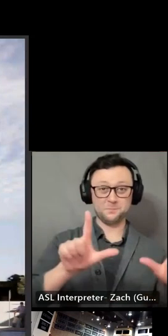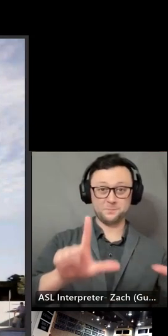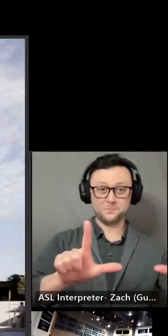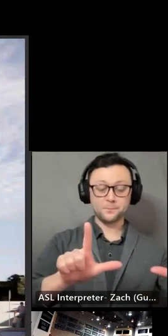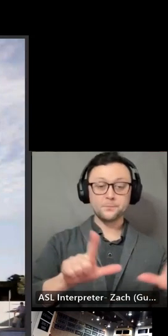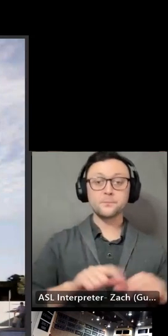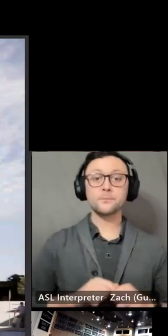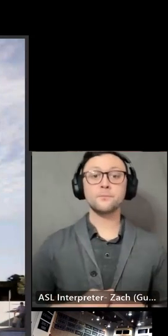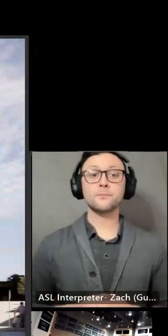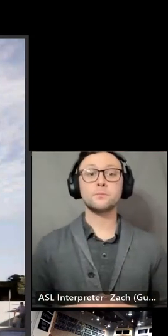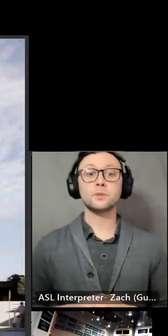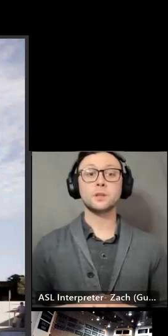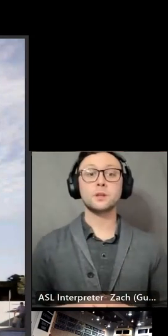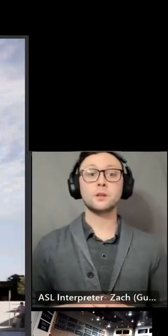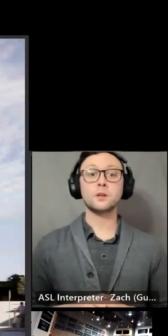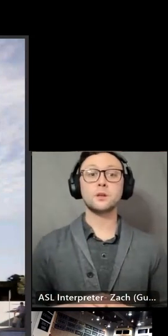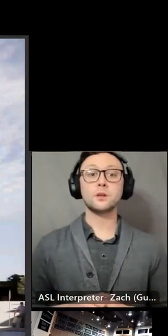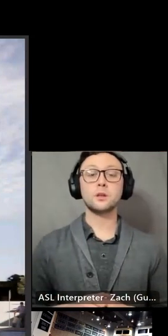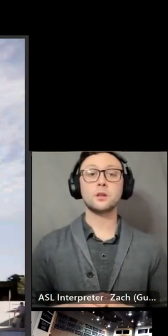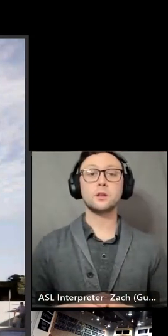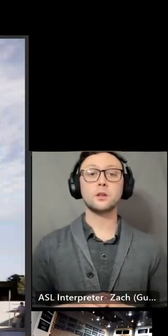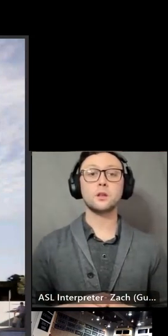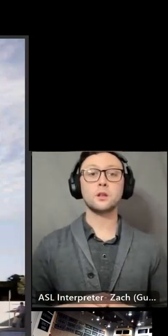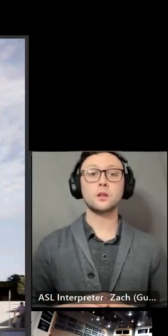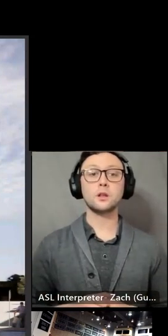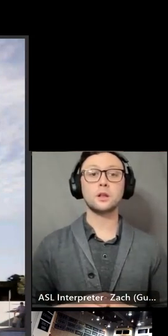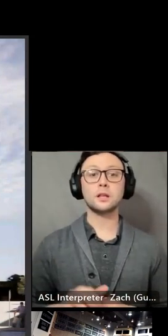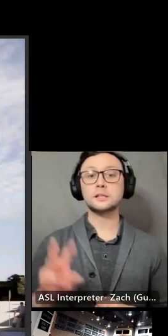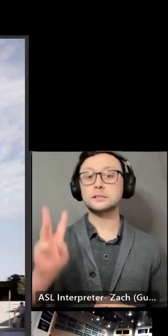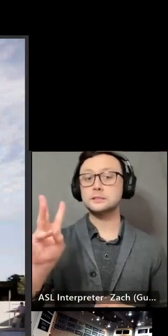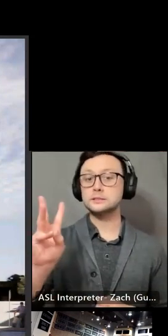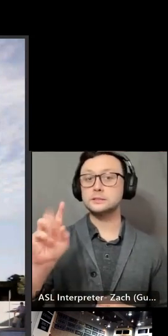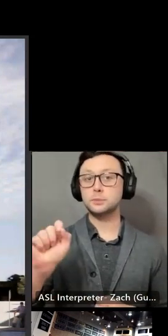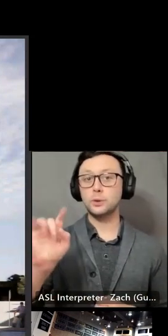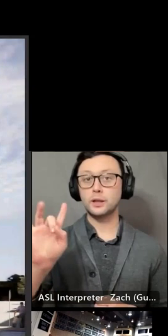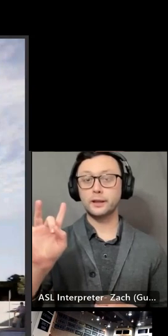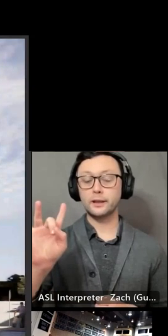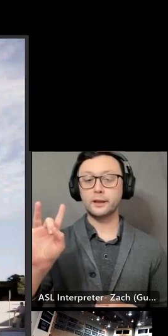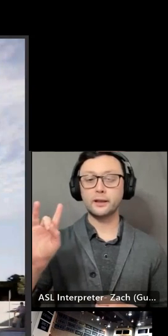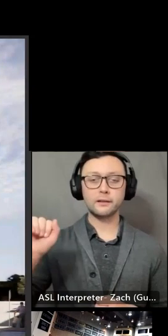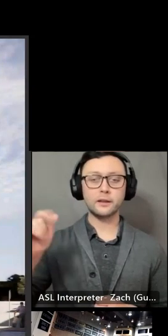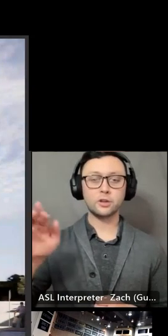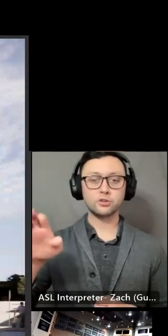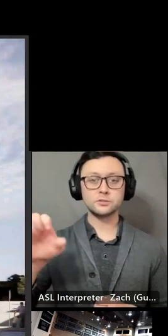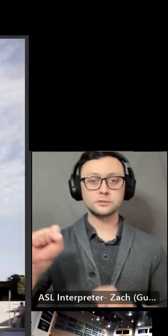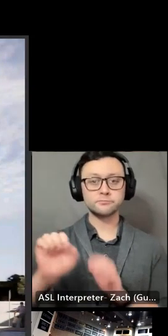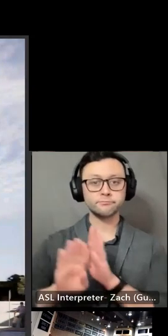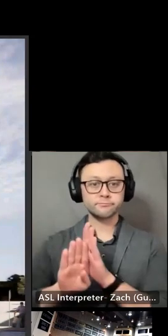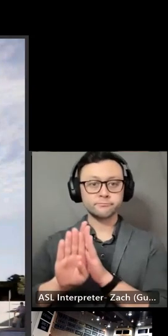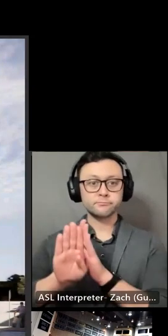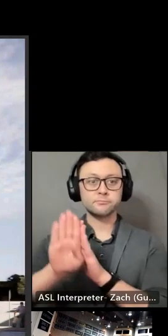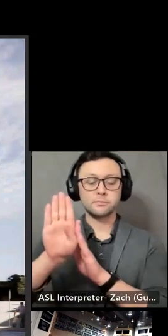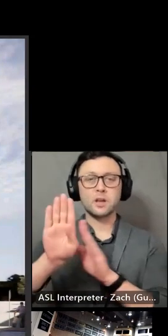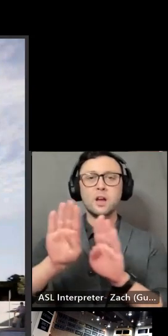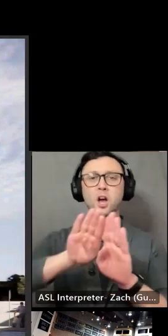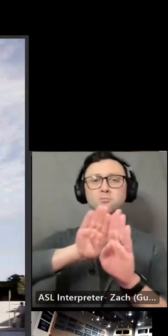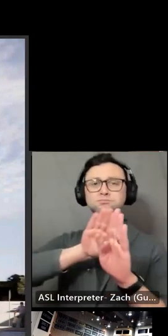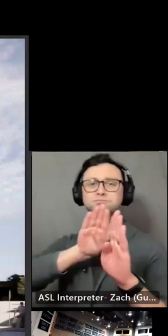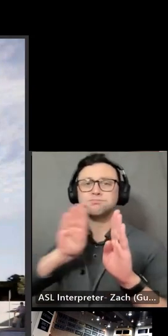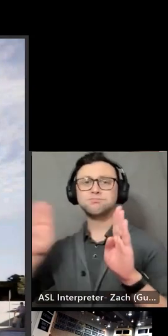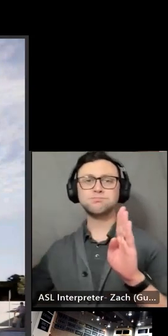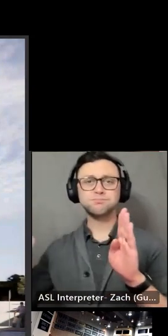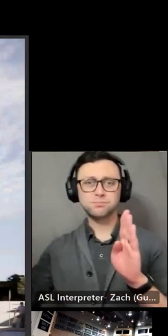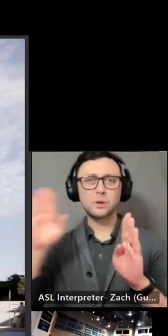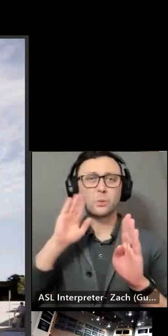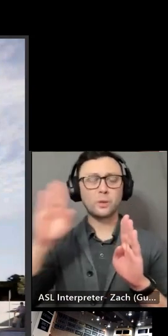that view will actually be obscured once the 6.8 acres is developed. We're not saying that this